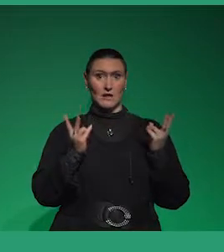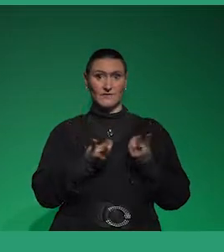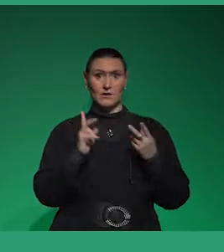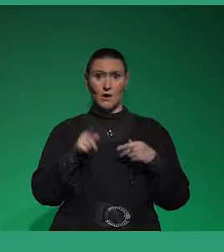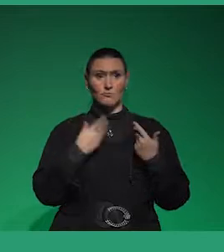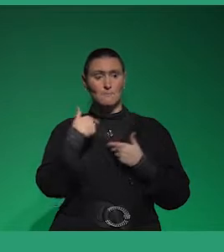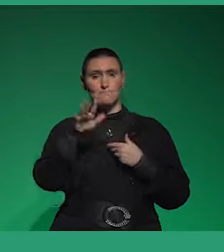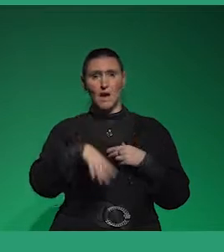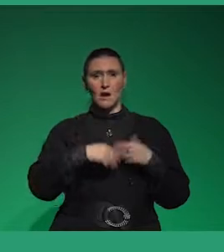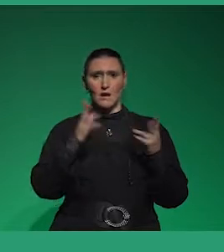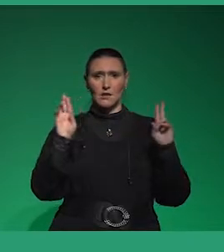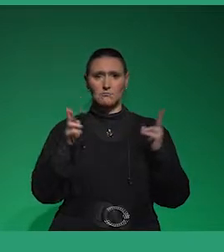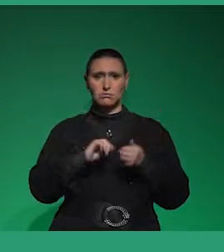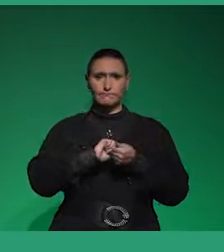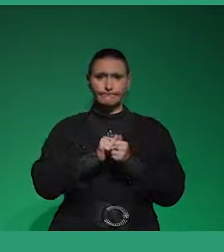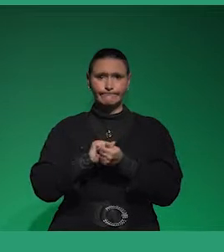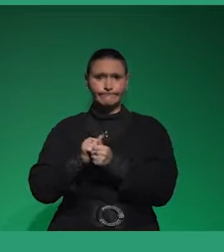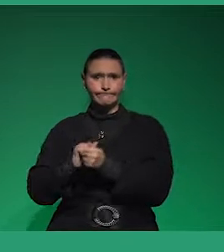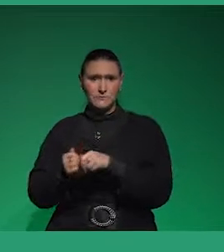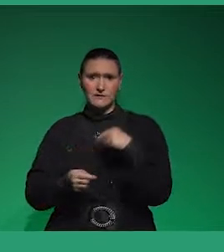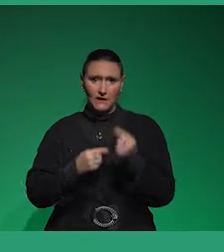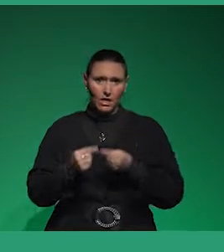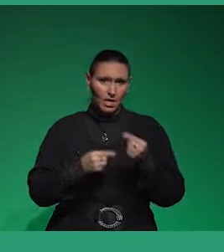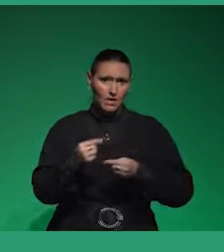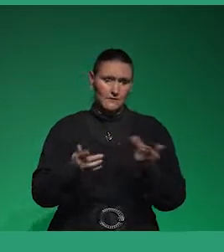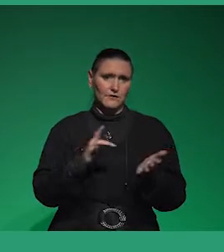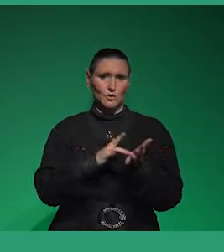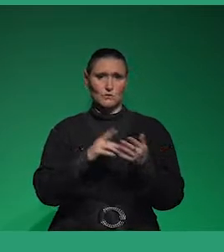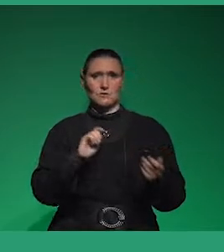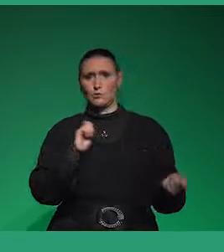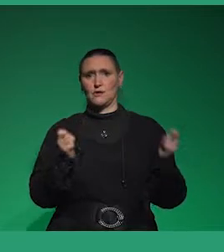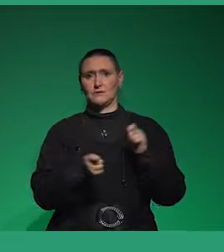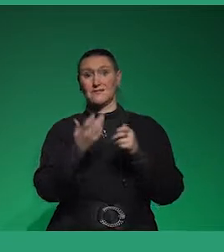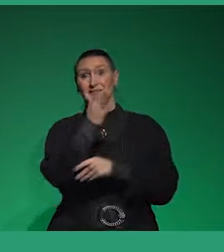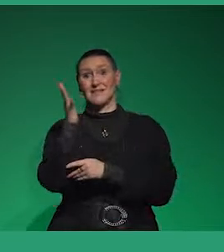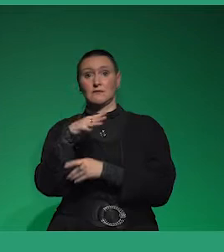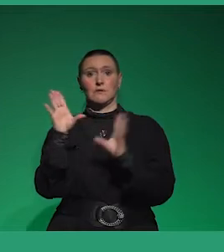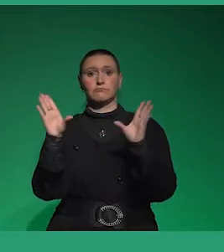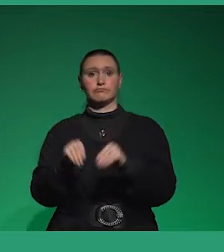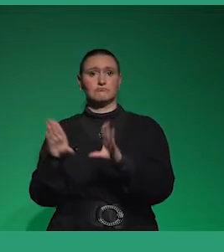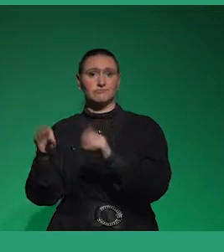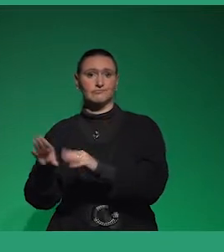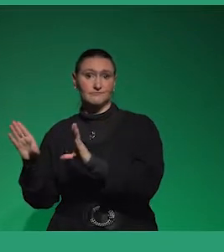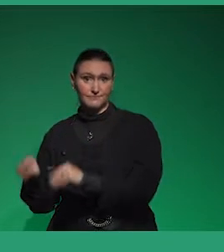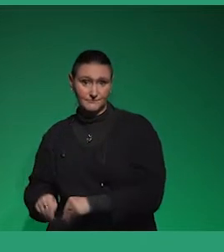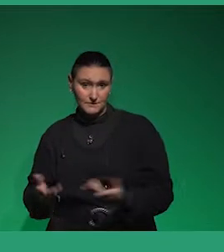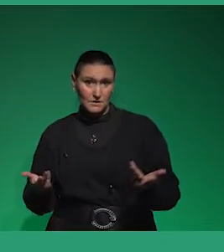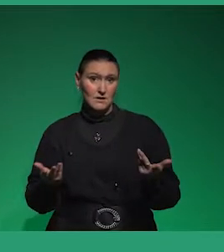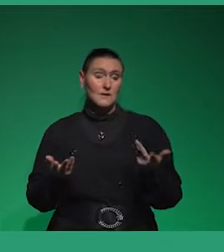extinction due to this ongoing and large-scale forest loss. Some